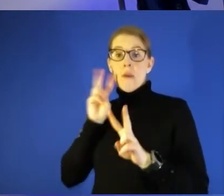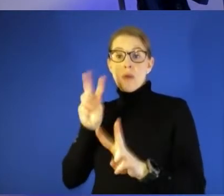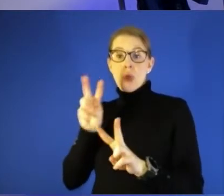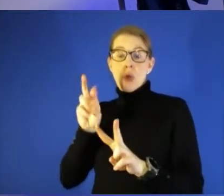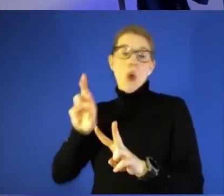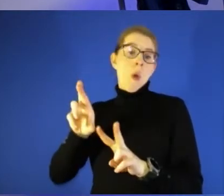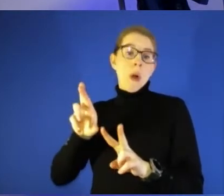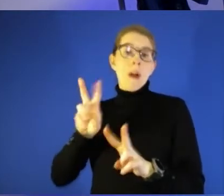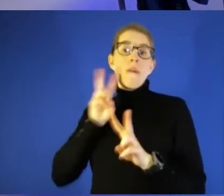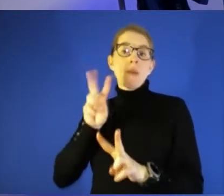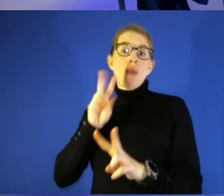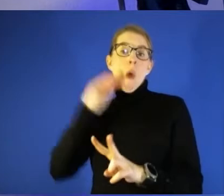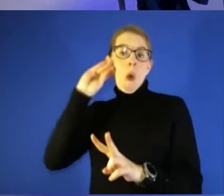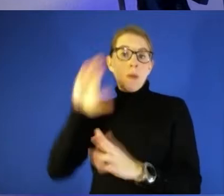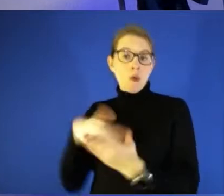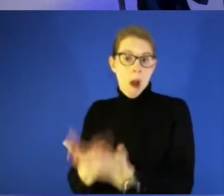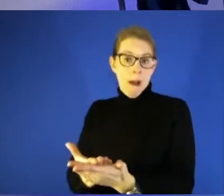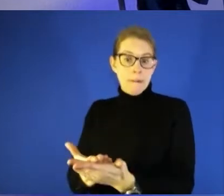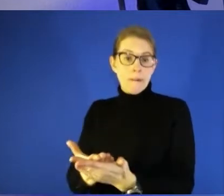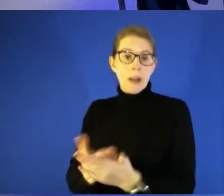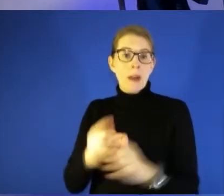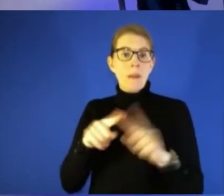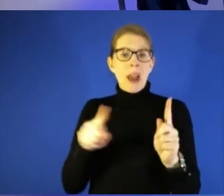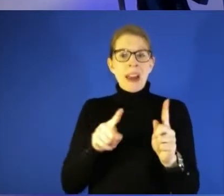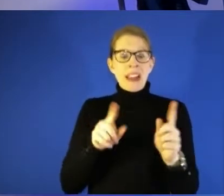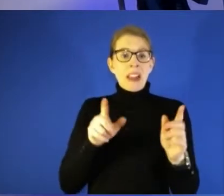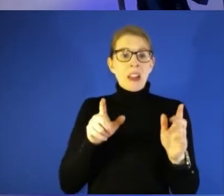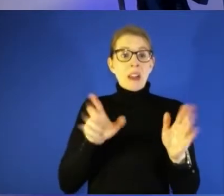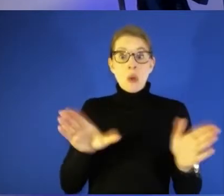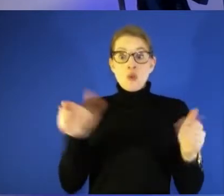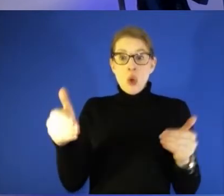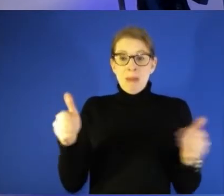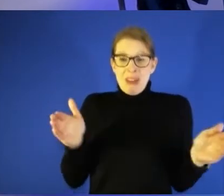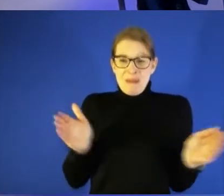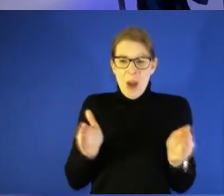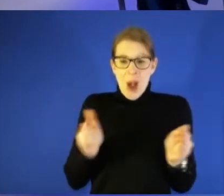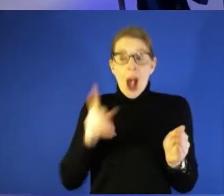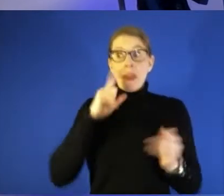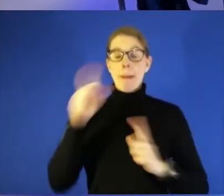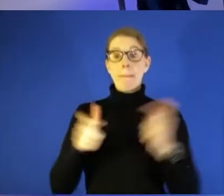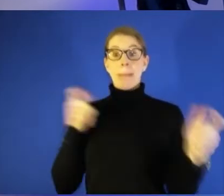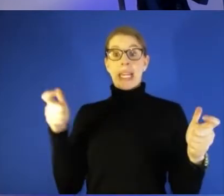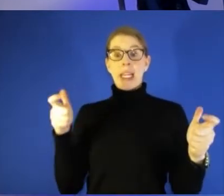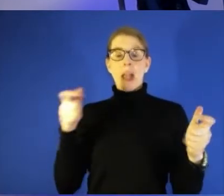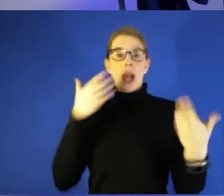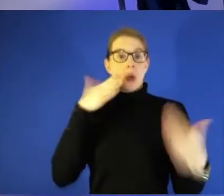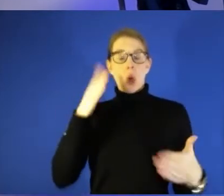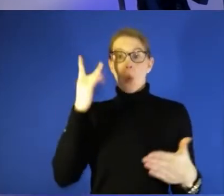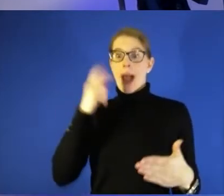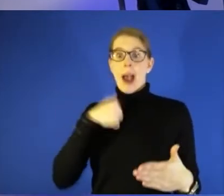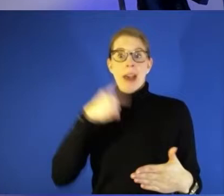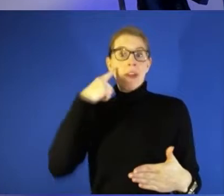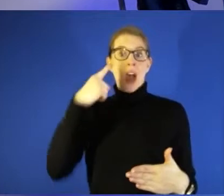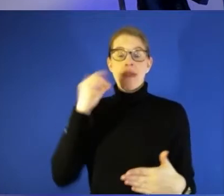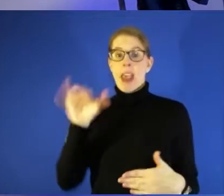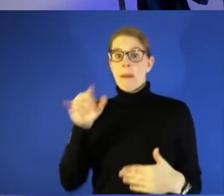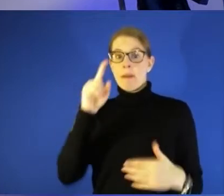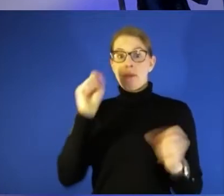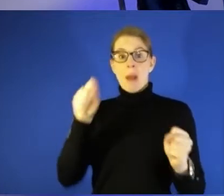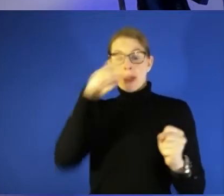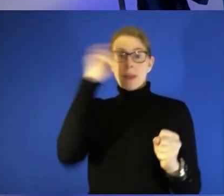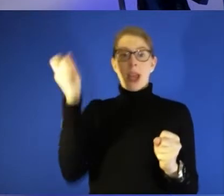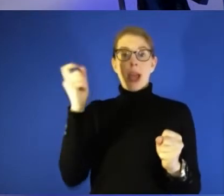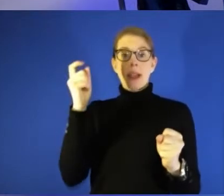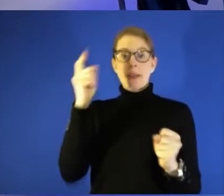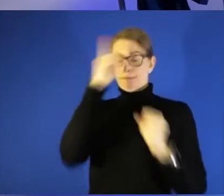a funeral home to arrive. But it's a small area. I thought really it was a much bigger area, and I don't know why I thought that. I think it's probably because that's what I had in my head